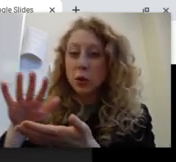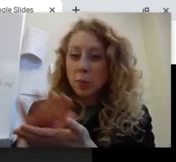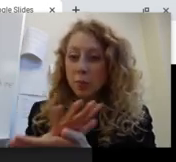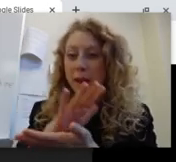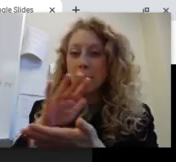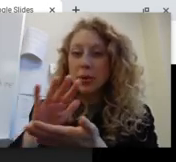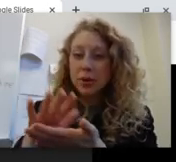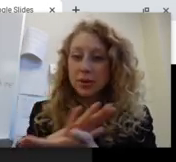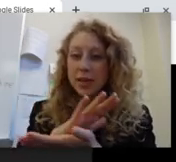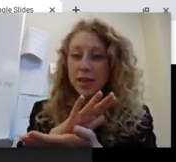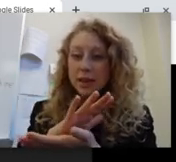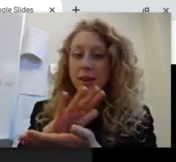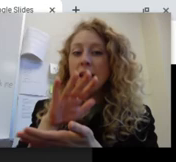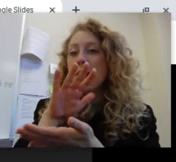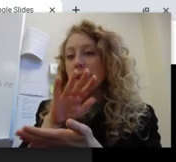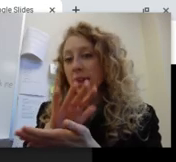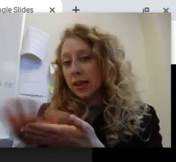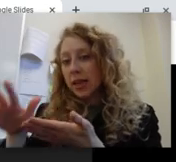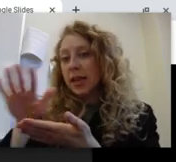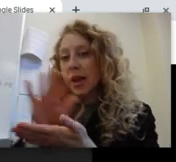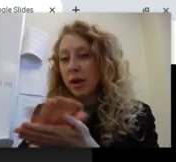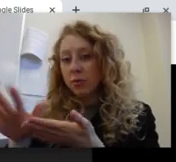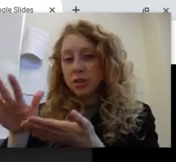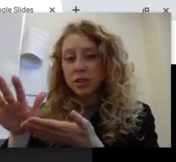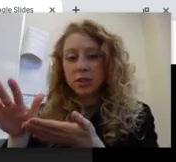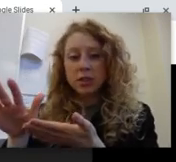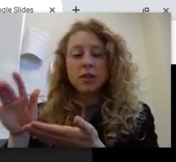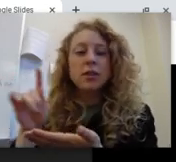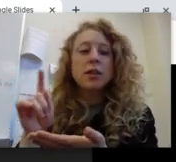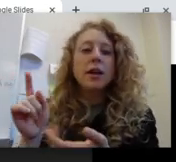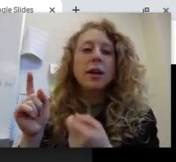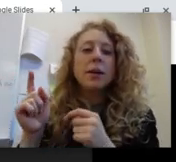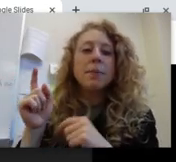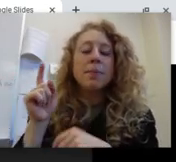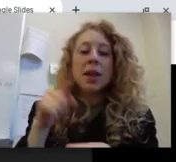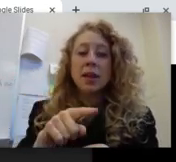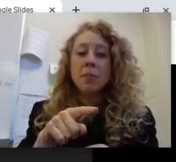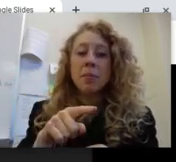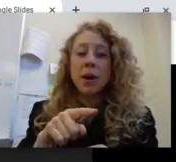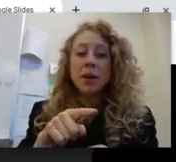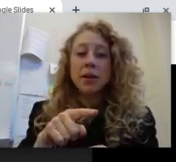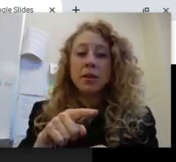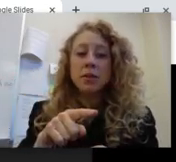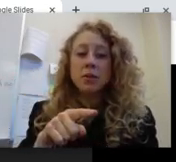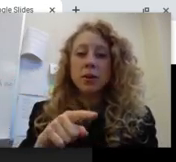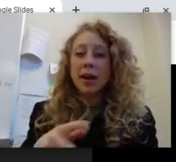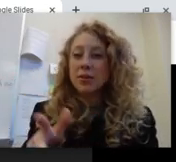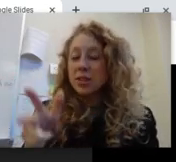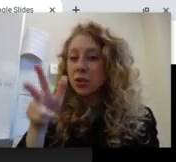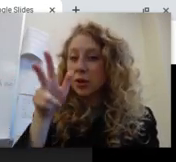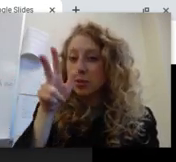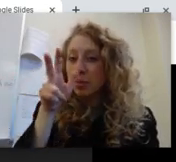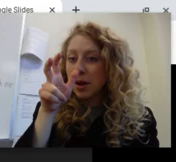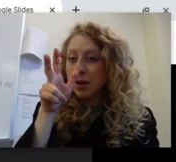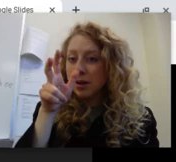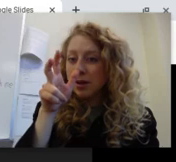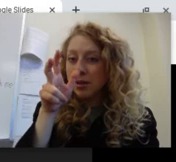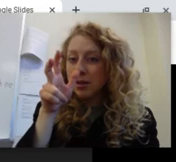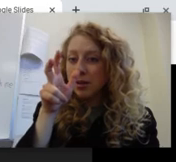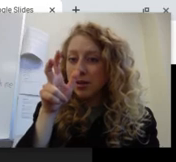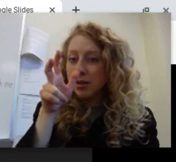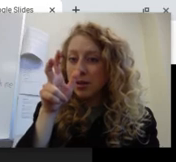word. So paper in and then clean out. And then bug or lousy. So here's